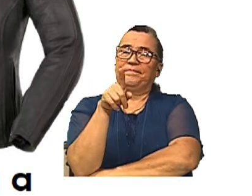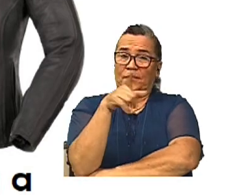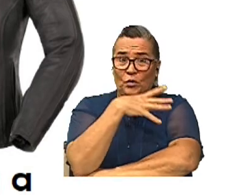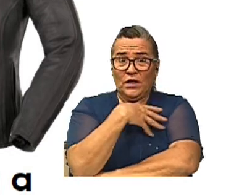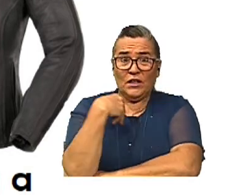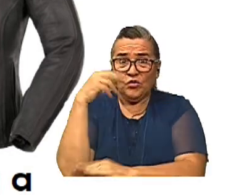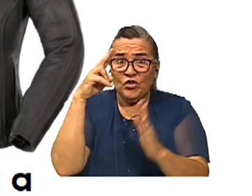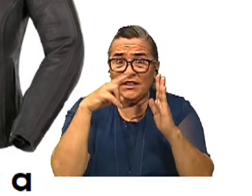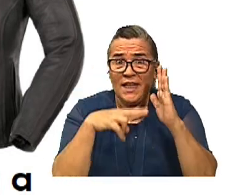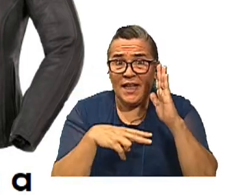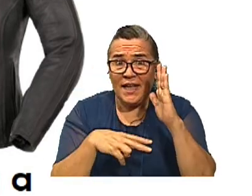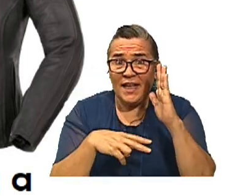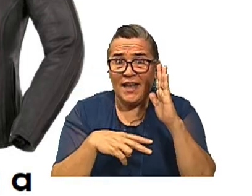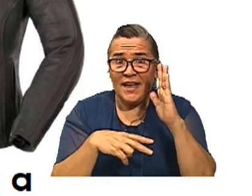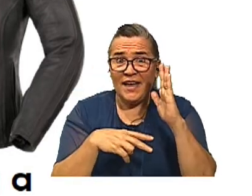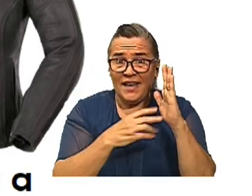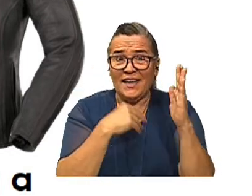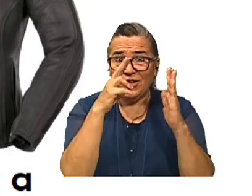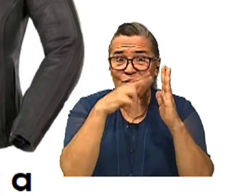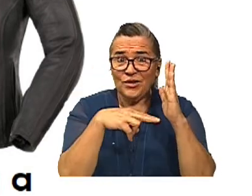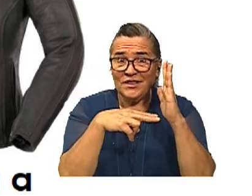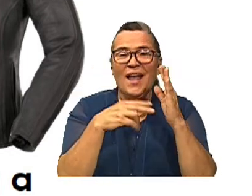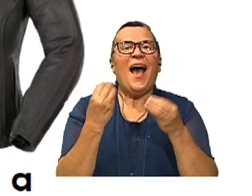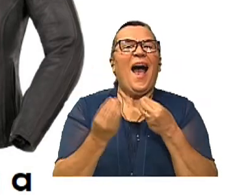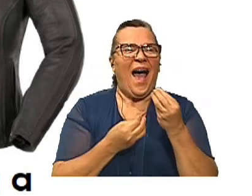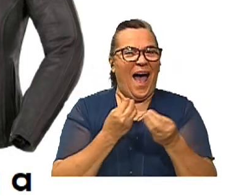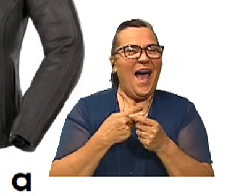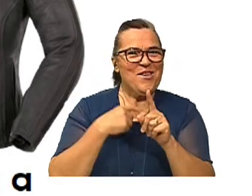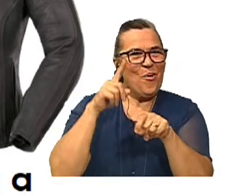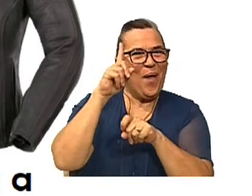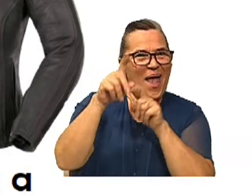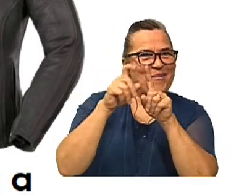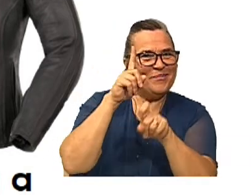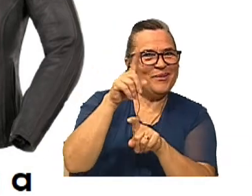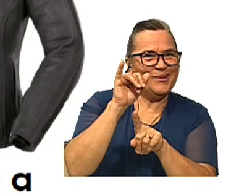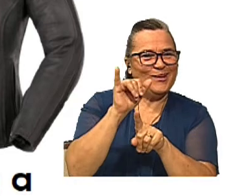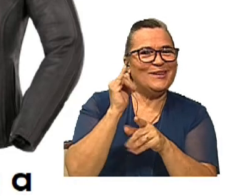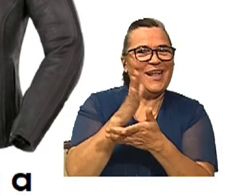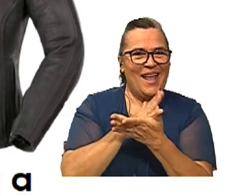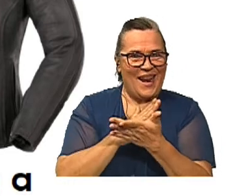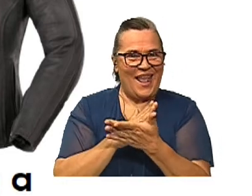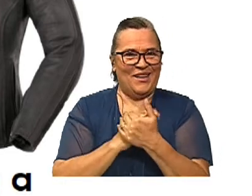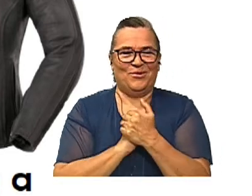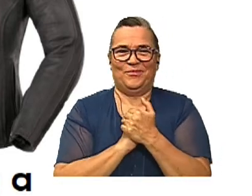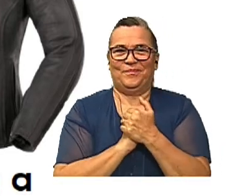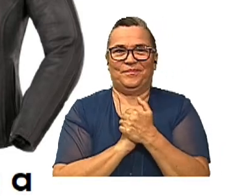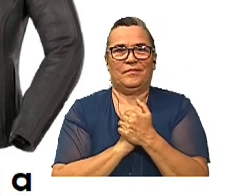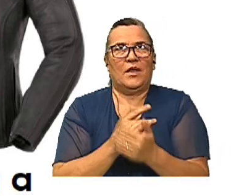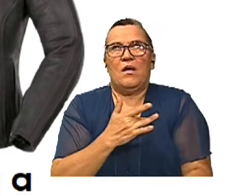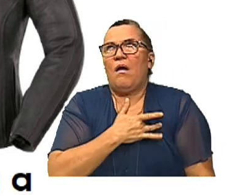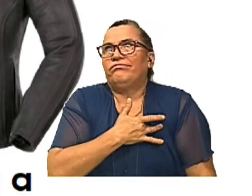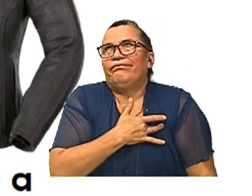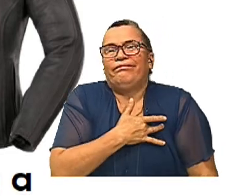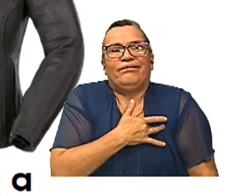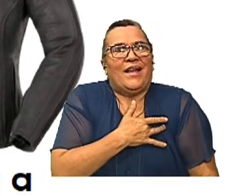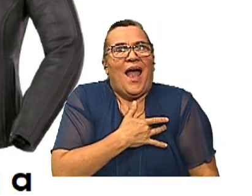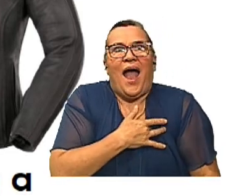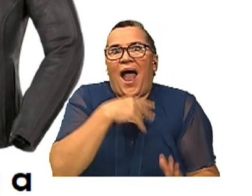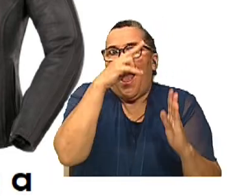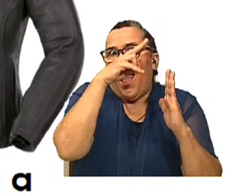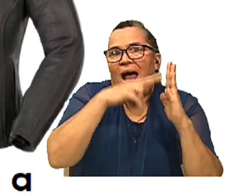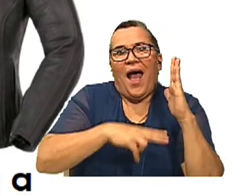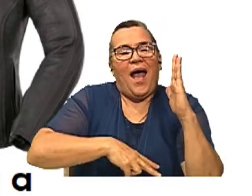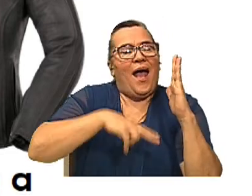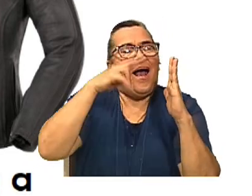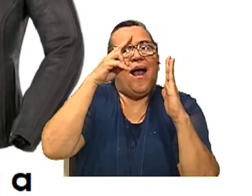reading? I'm going to ask you something. I love reading, right?